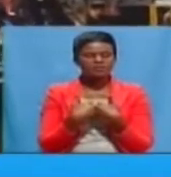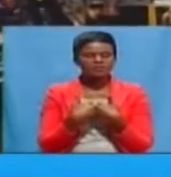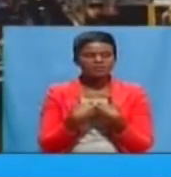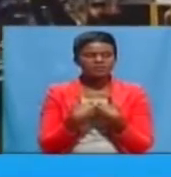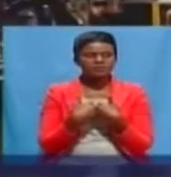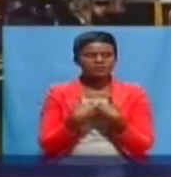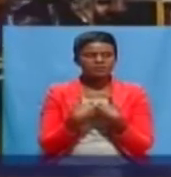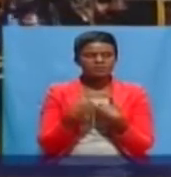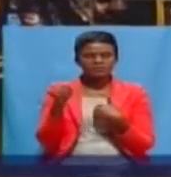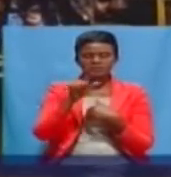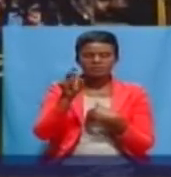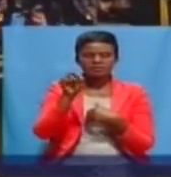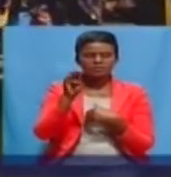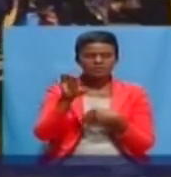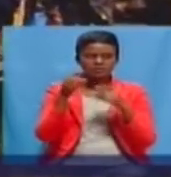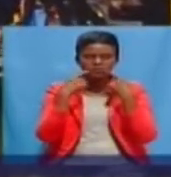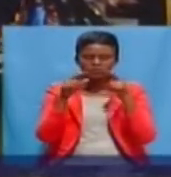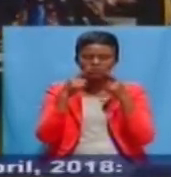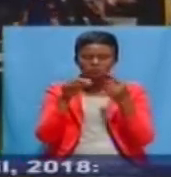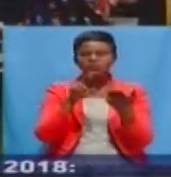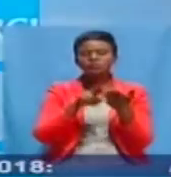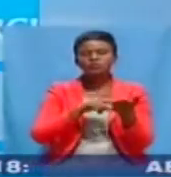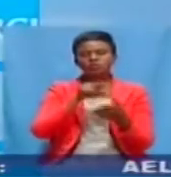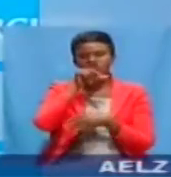Justin Akakurubelwa, ZNBC News, Livingstone.